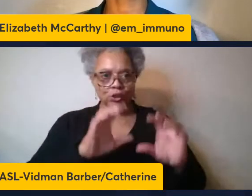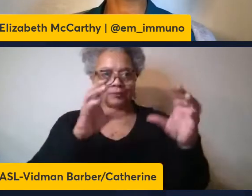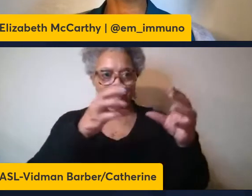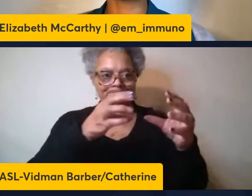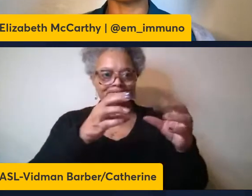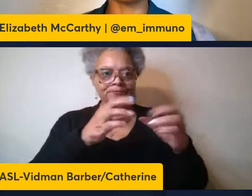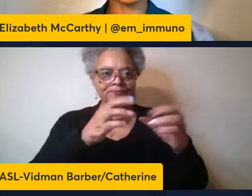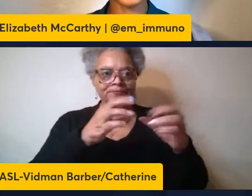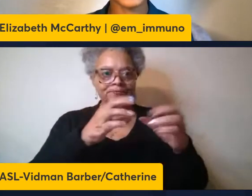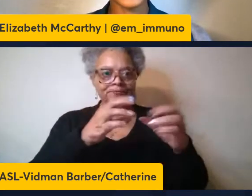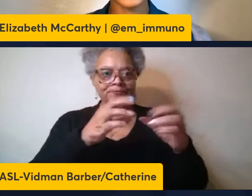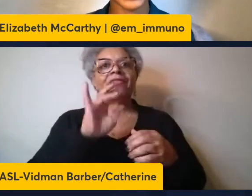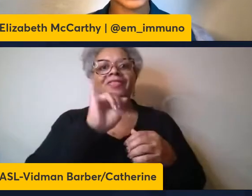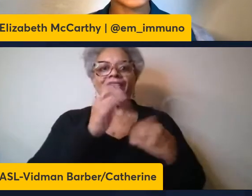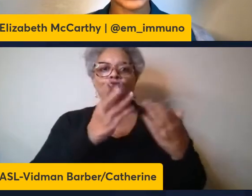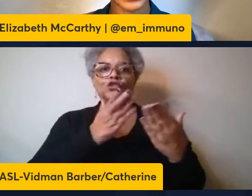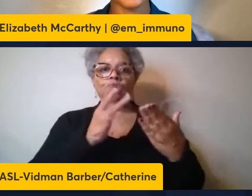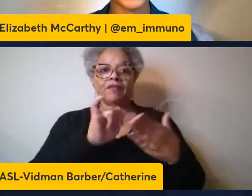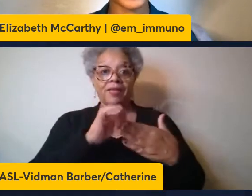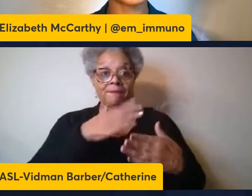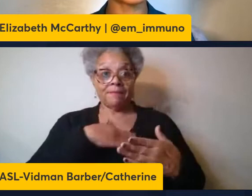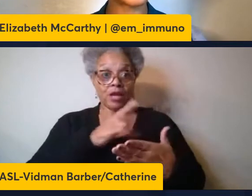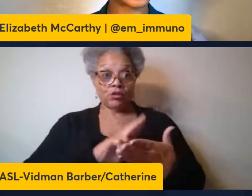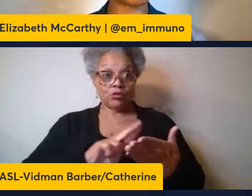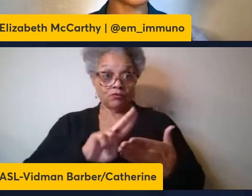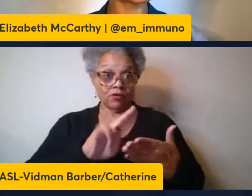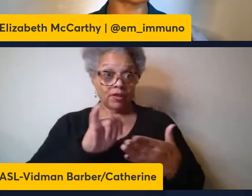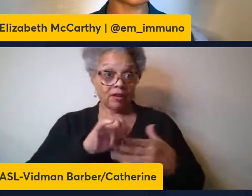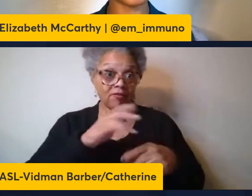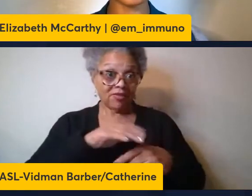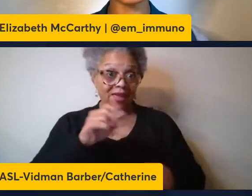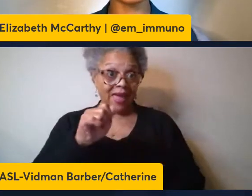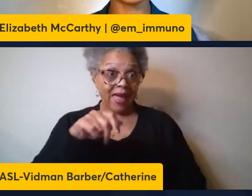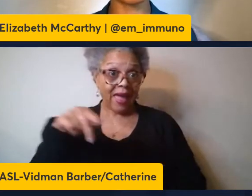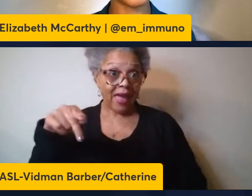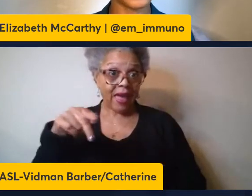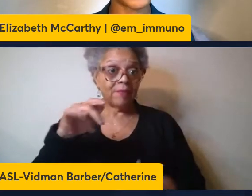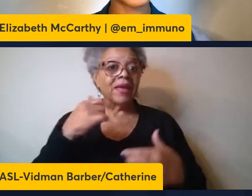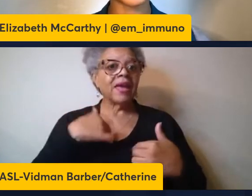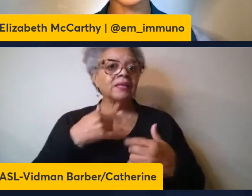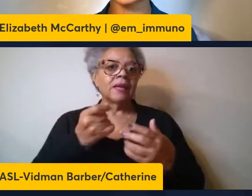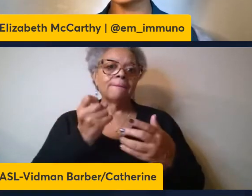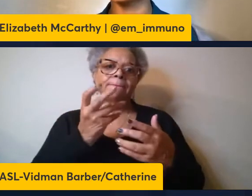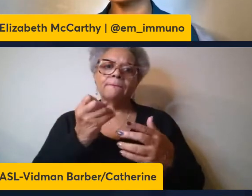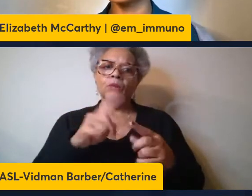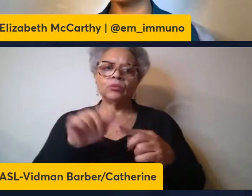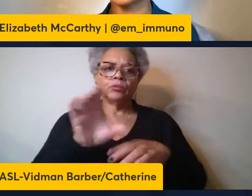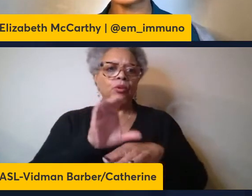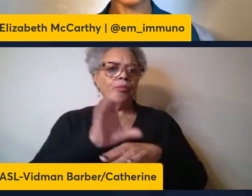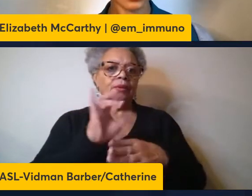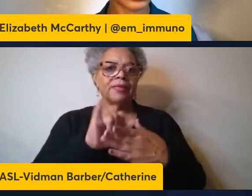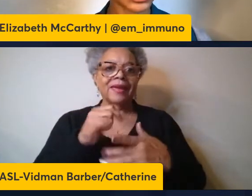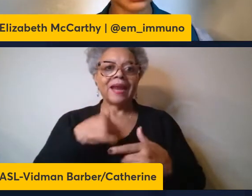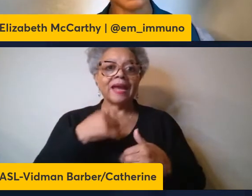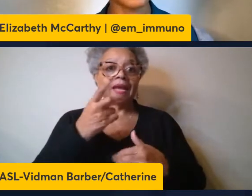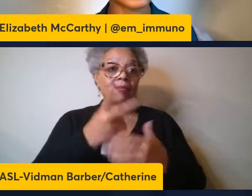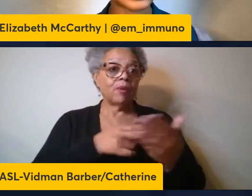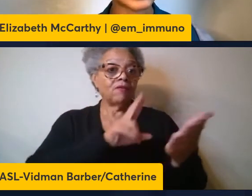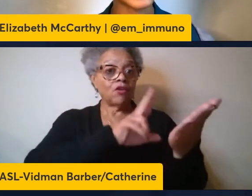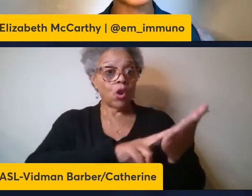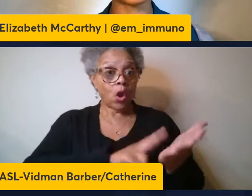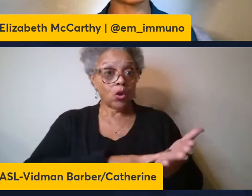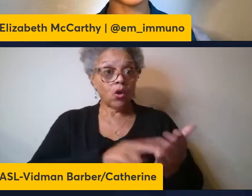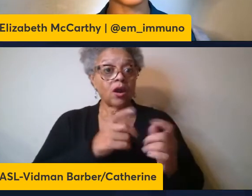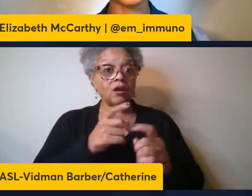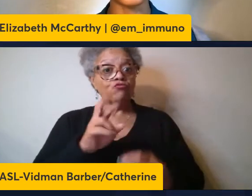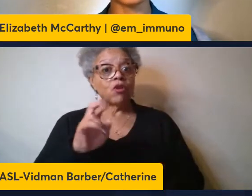a server that my university has set up that has really like multiple computers that I can both log onto